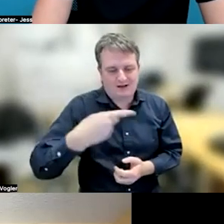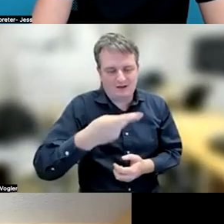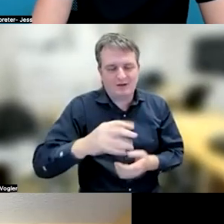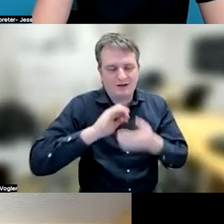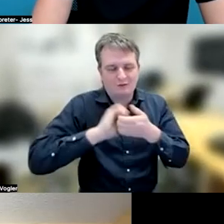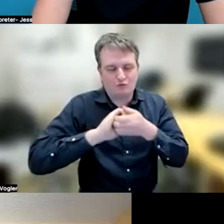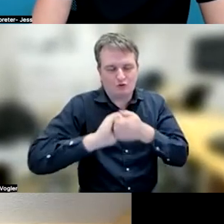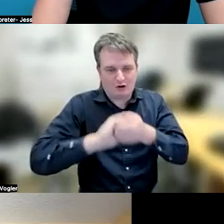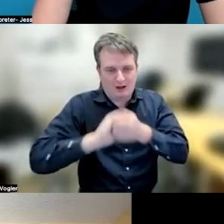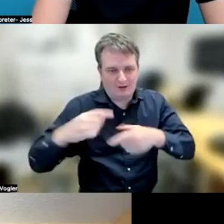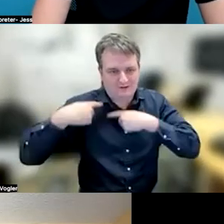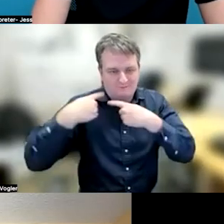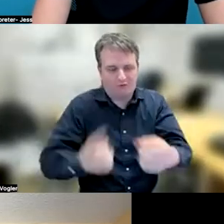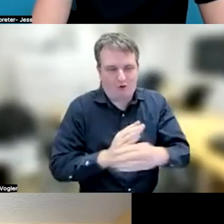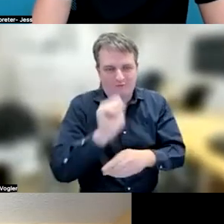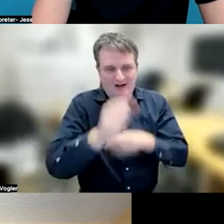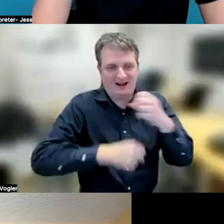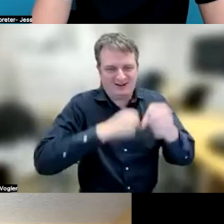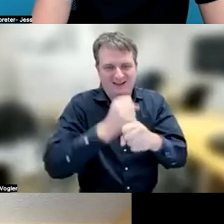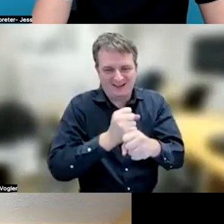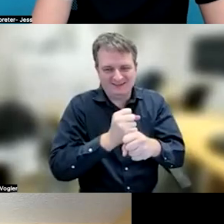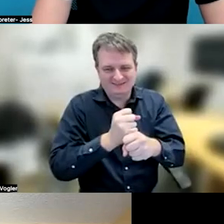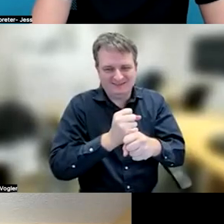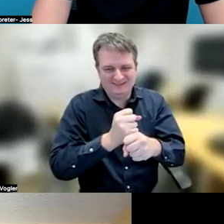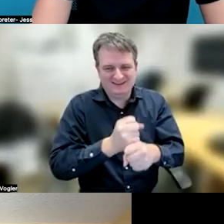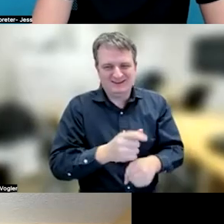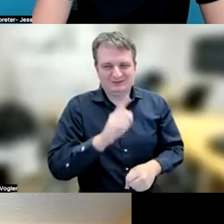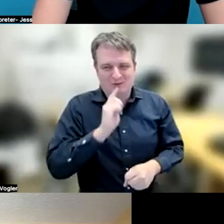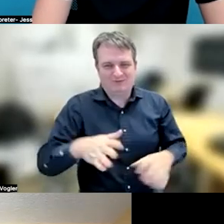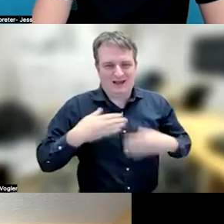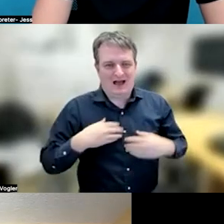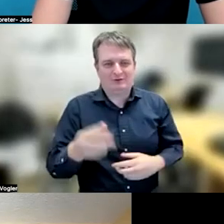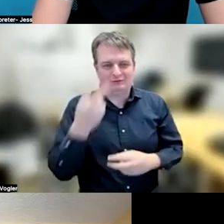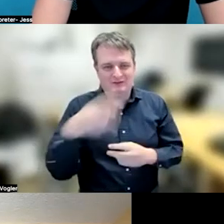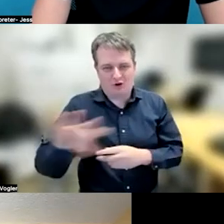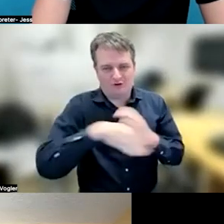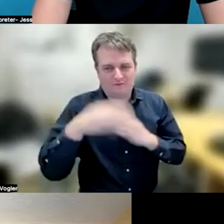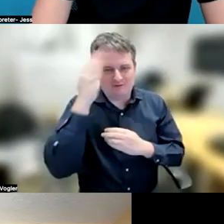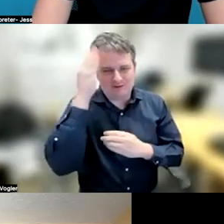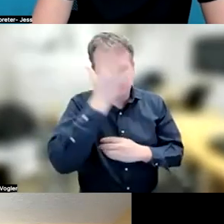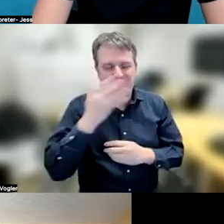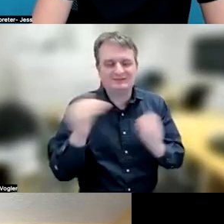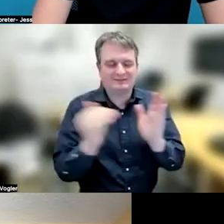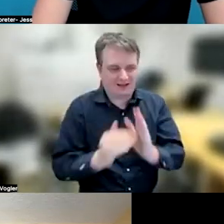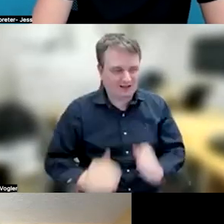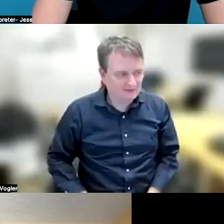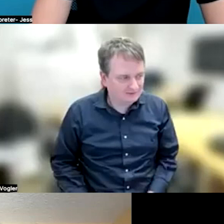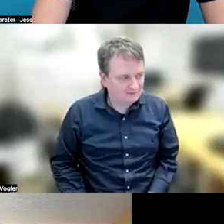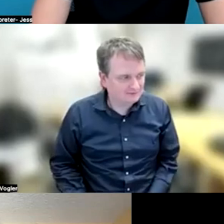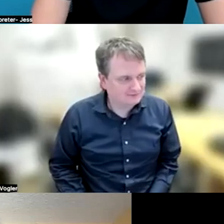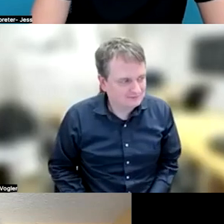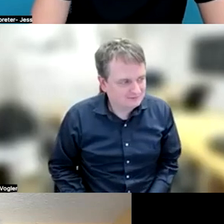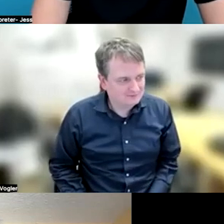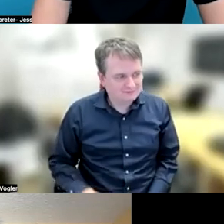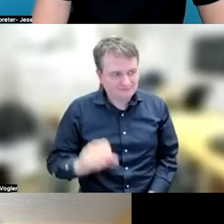let you all know that Greg and I have been working in collaboration for over 10 years now. Really happy to see all of